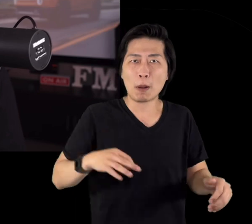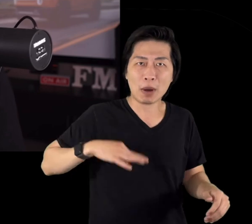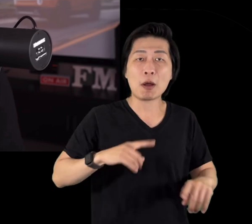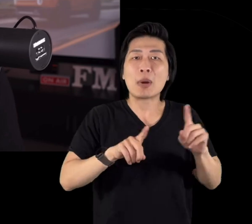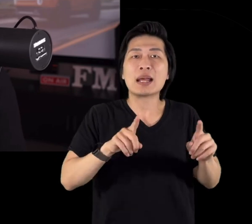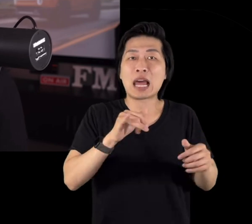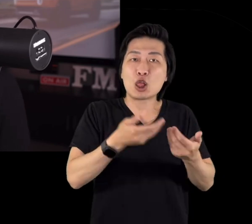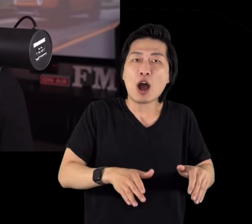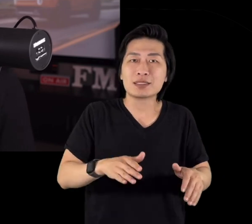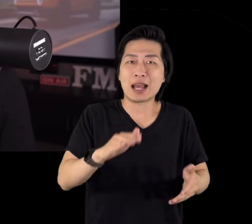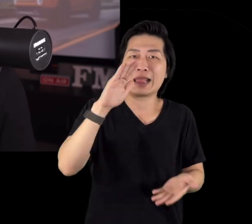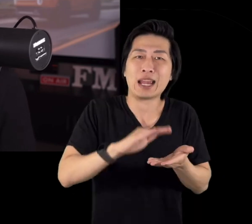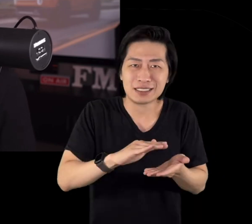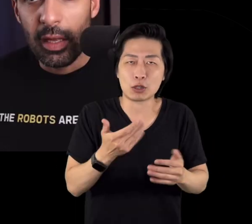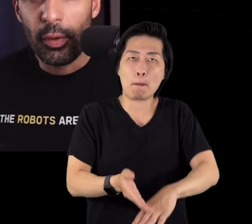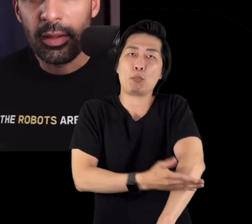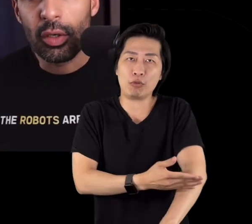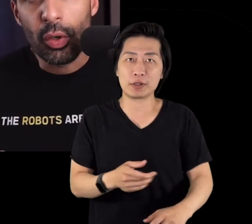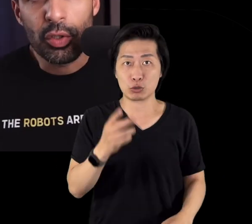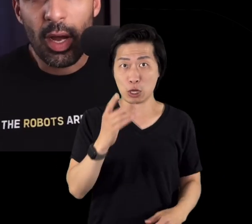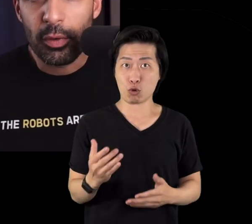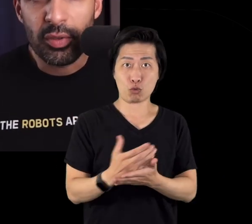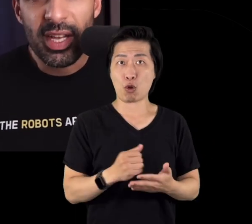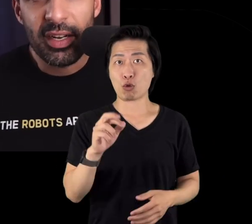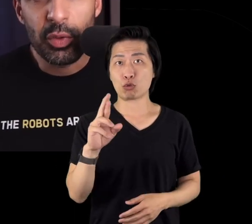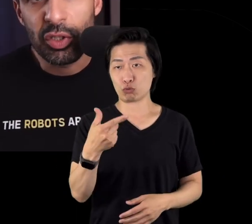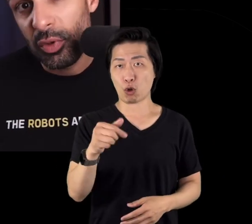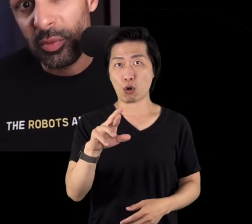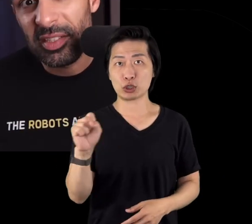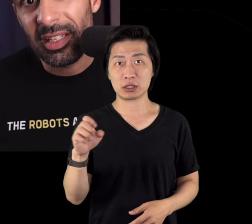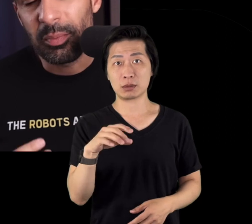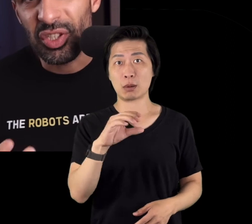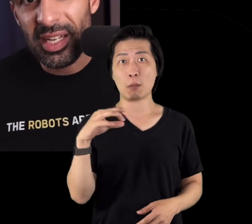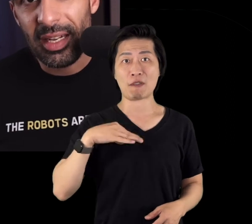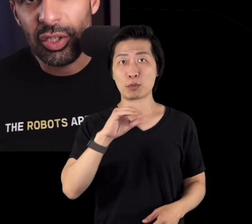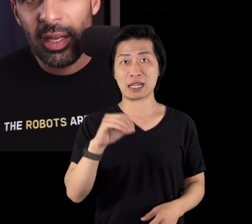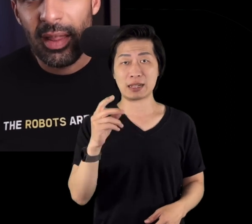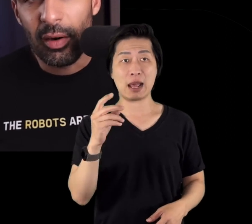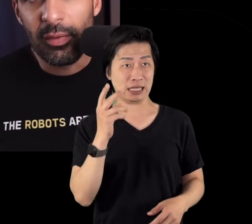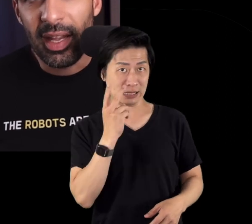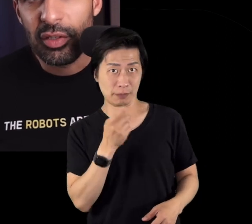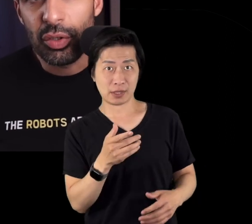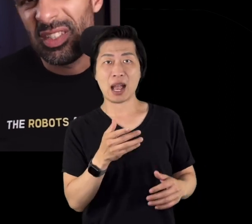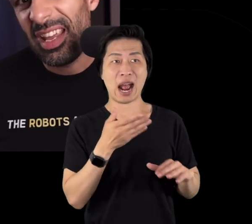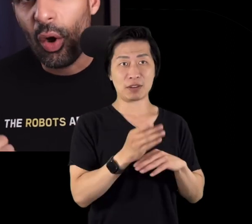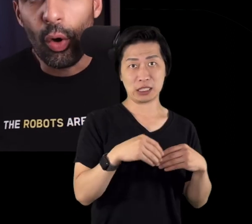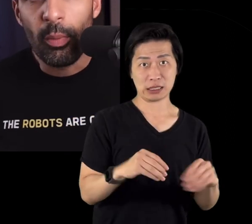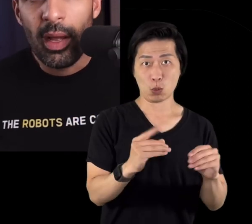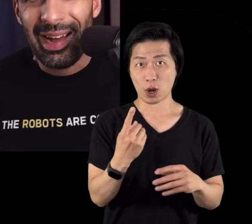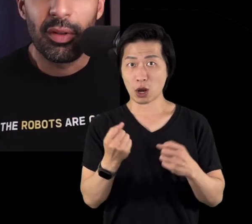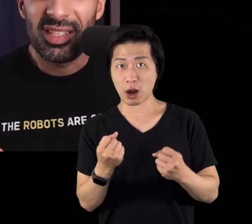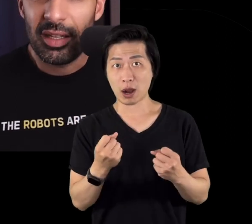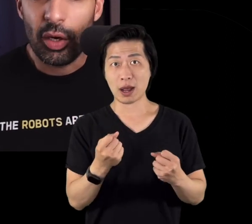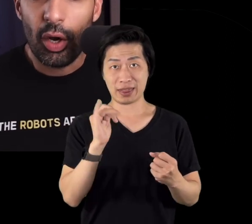car sold, but that's actually improving. If you look at their gross profit percentage, which is basically the percentage that Rivian gets to take